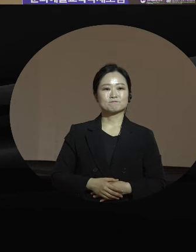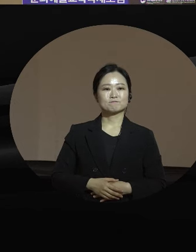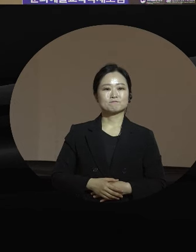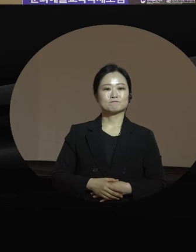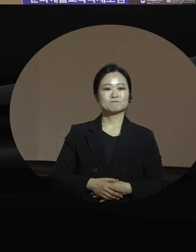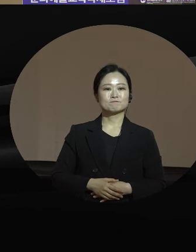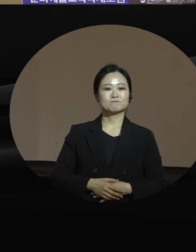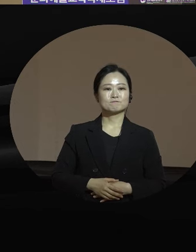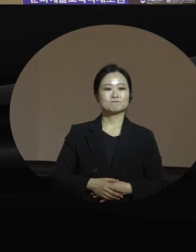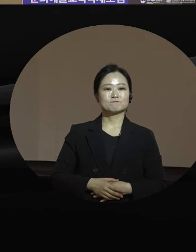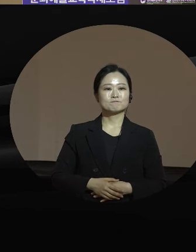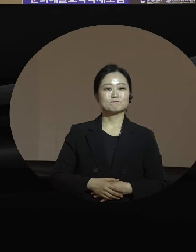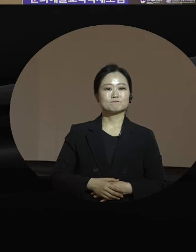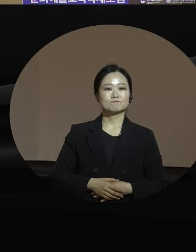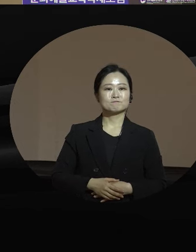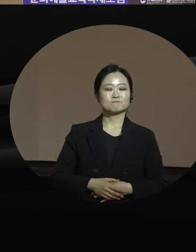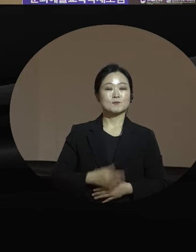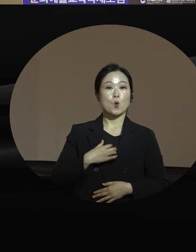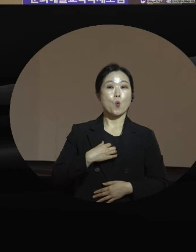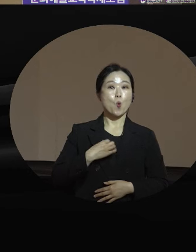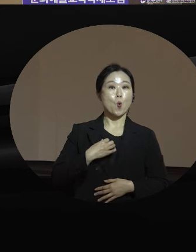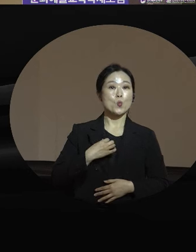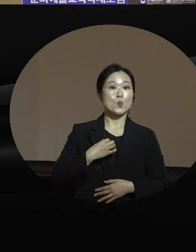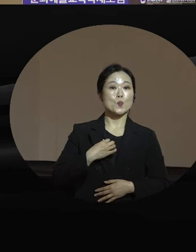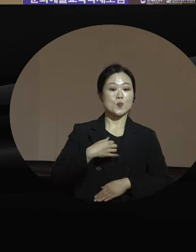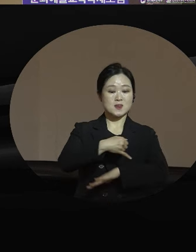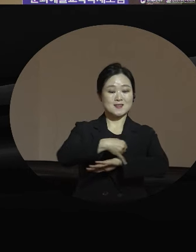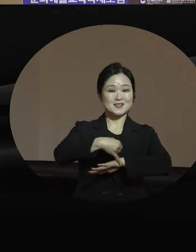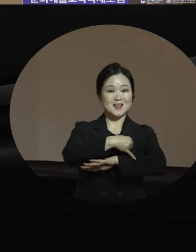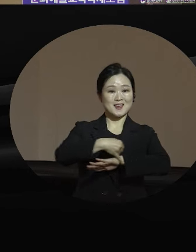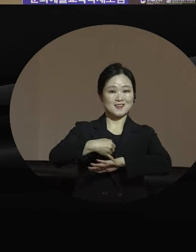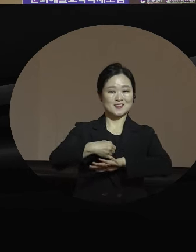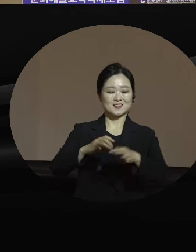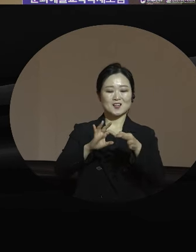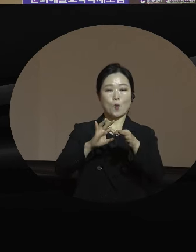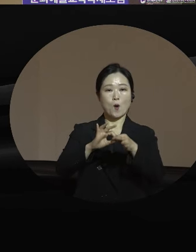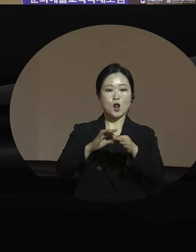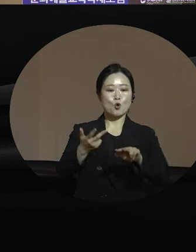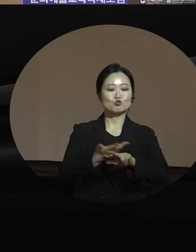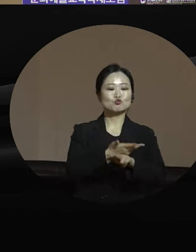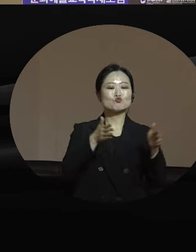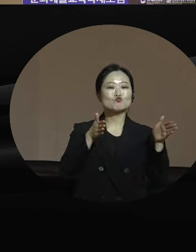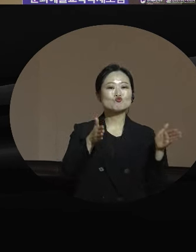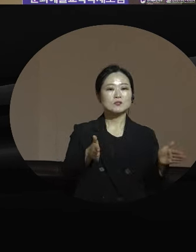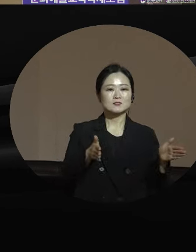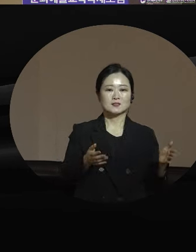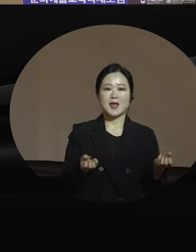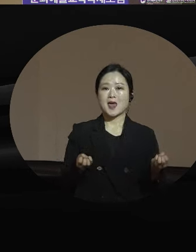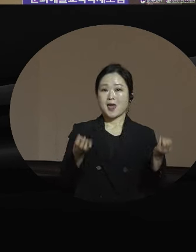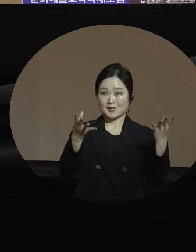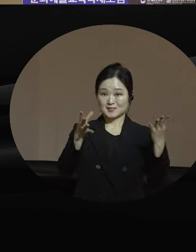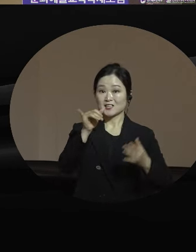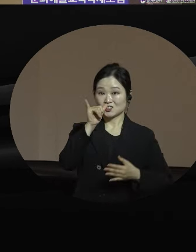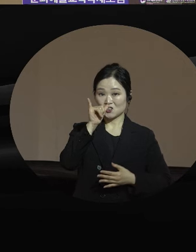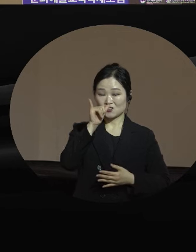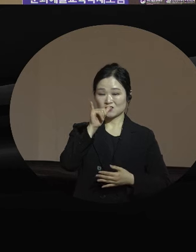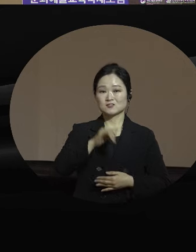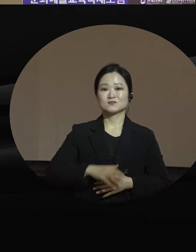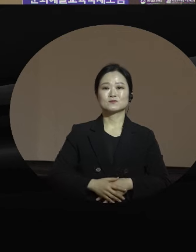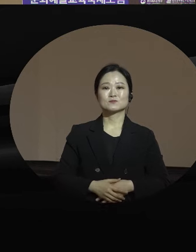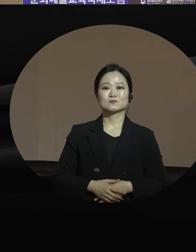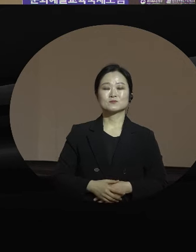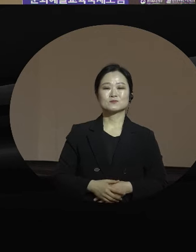is increase the availability of the service in each field of culture and art to support organizations